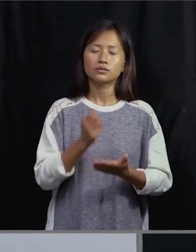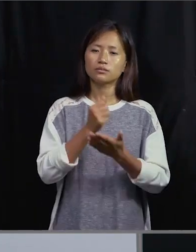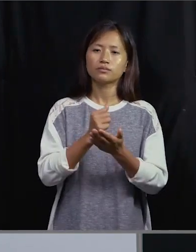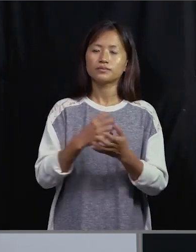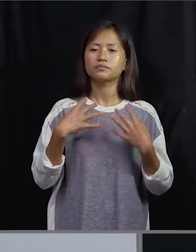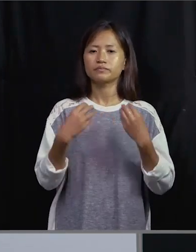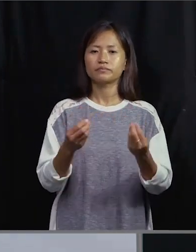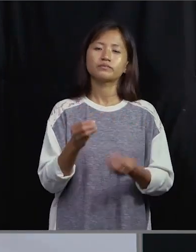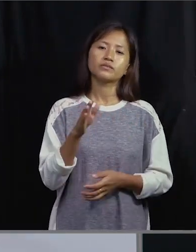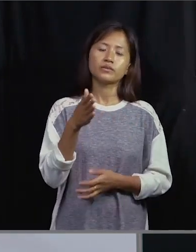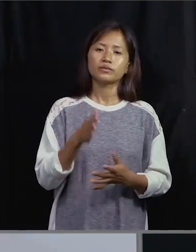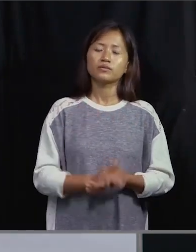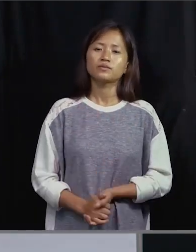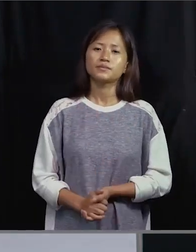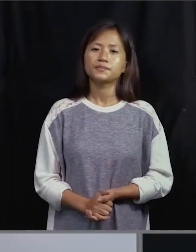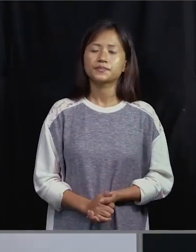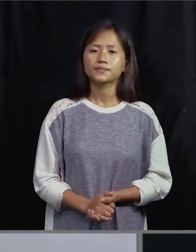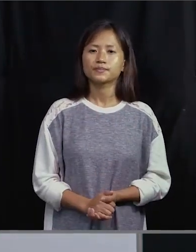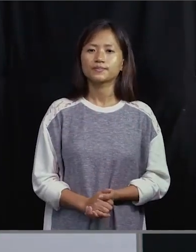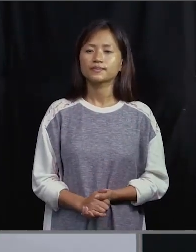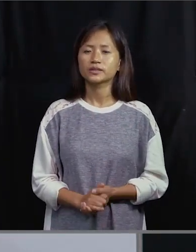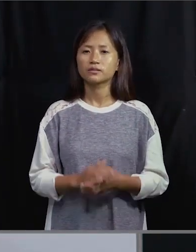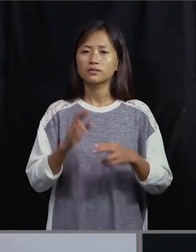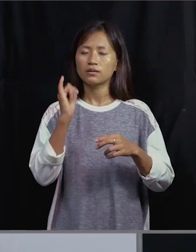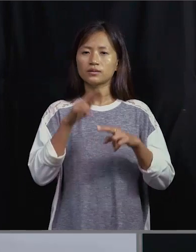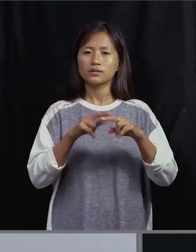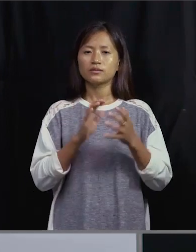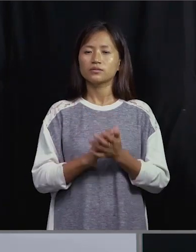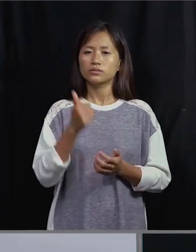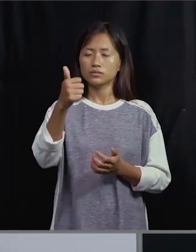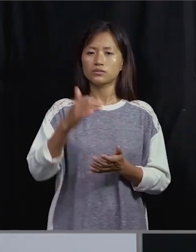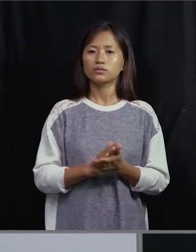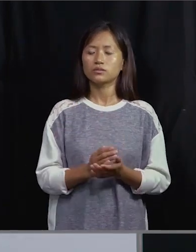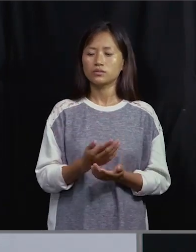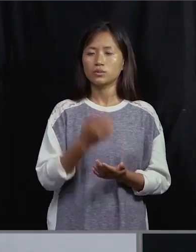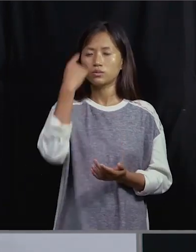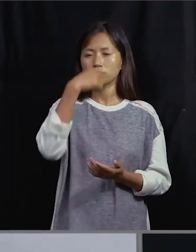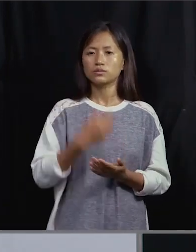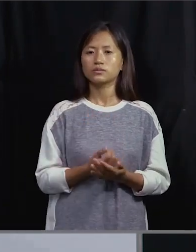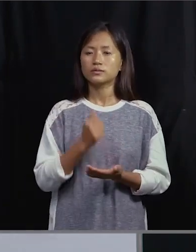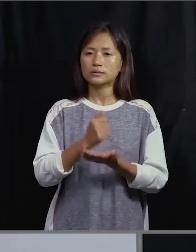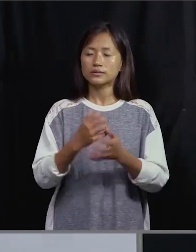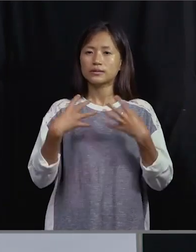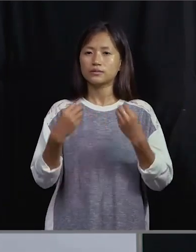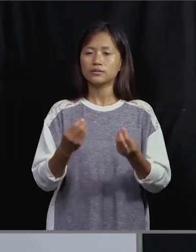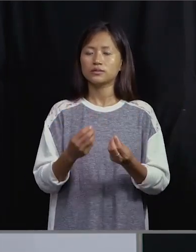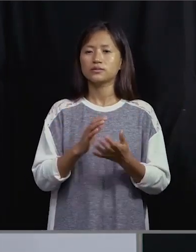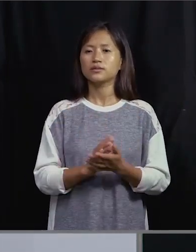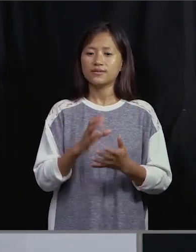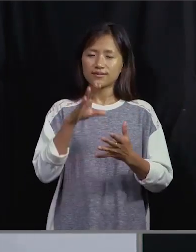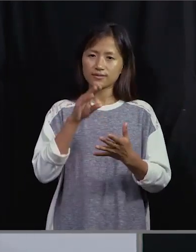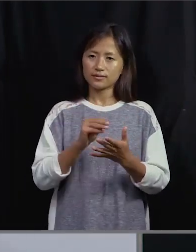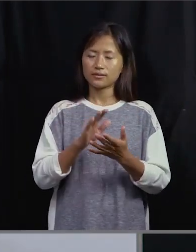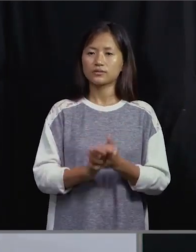anymore. Those are called inferior goods. I'm repeating, inferior goods are those goods whose demand by consumer